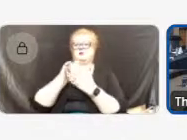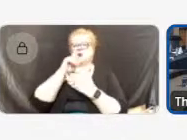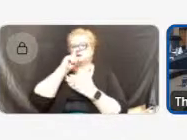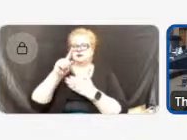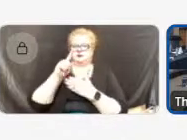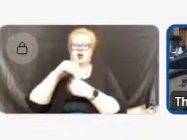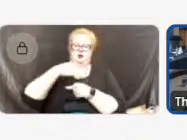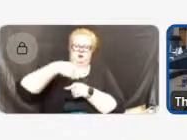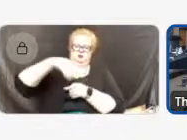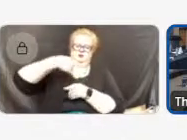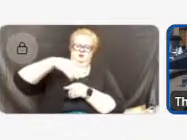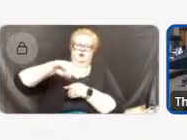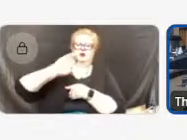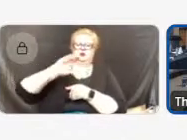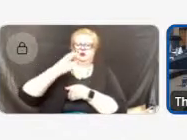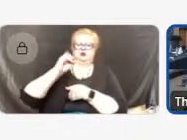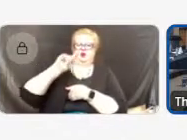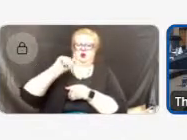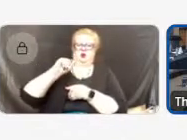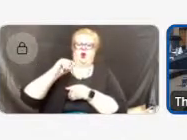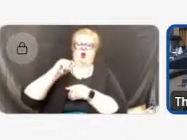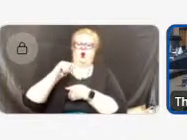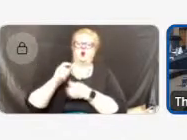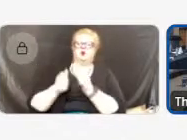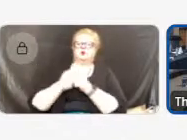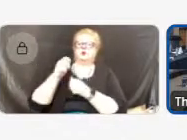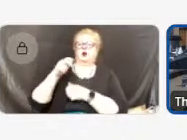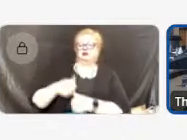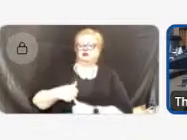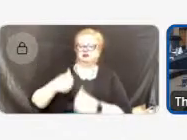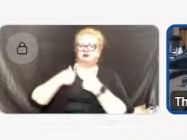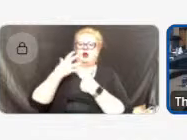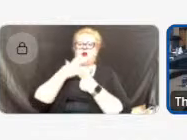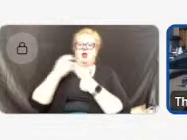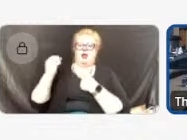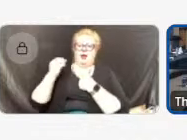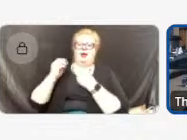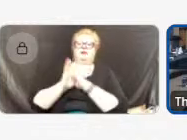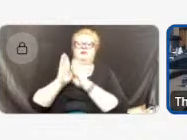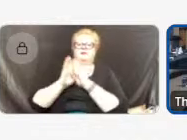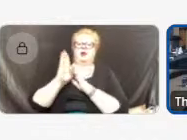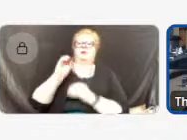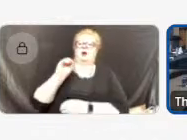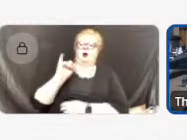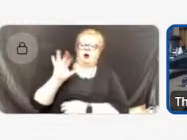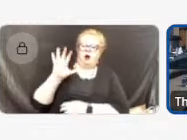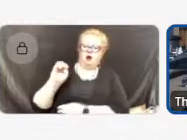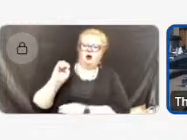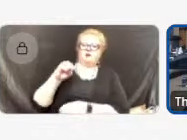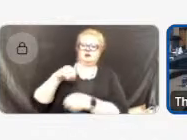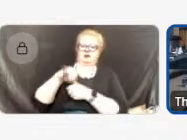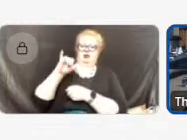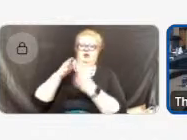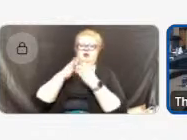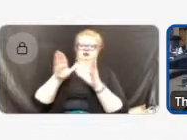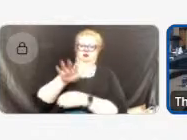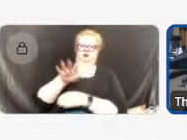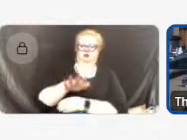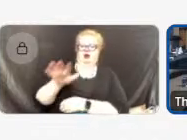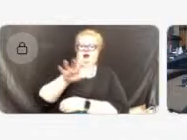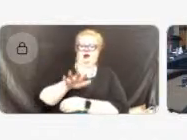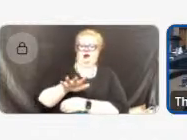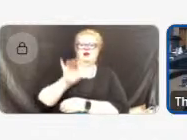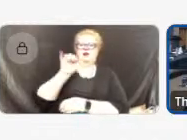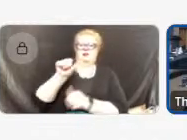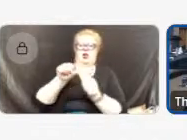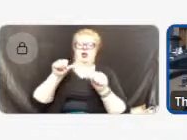been development of both residential and non-residential commercial and office in the general area. So has been some